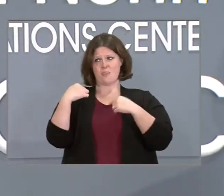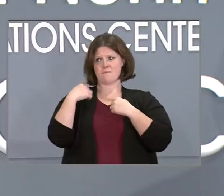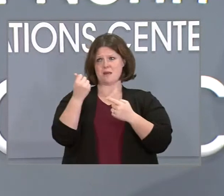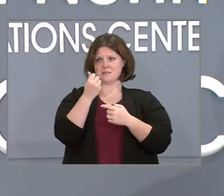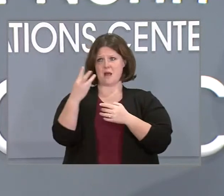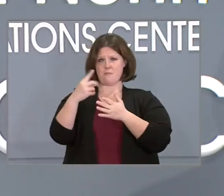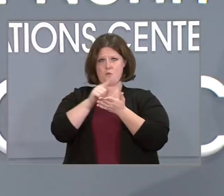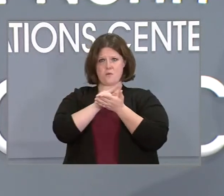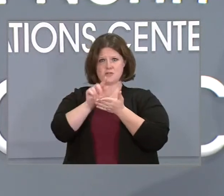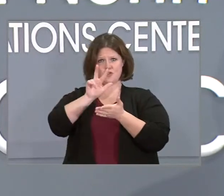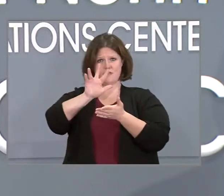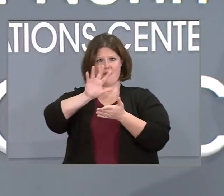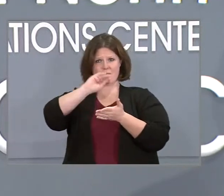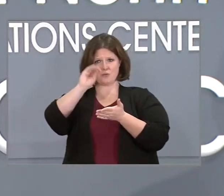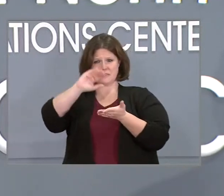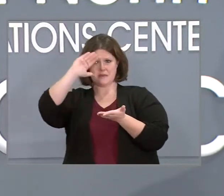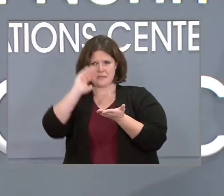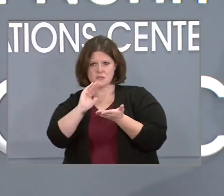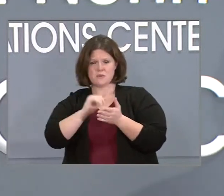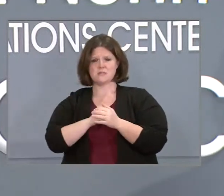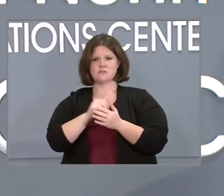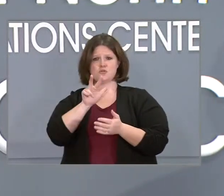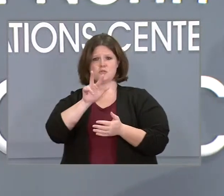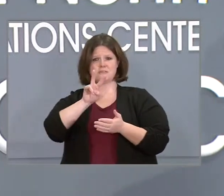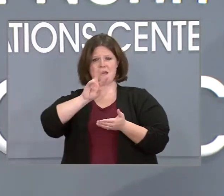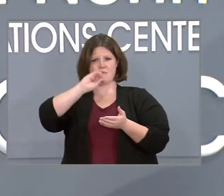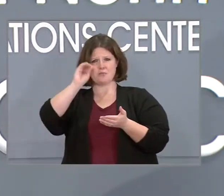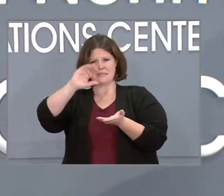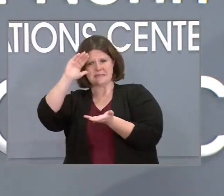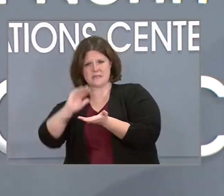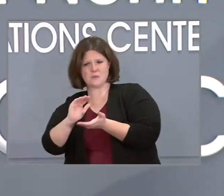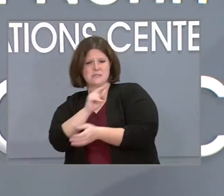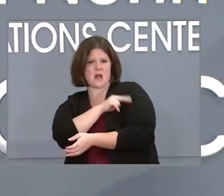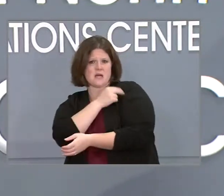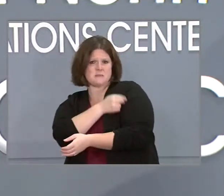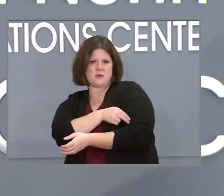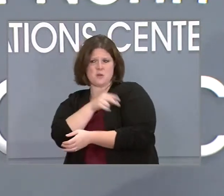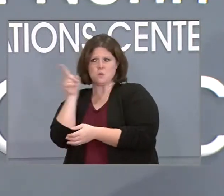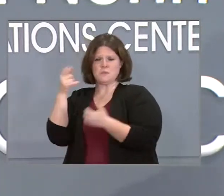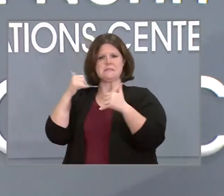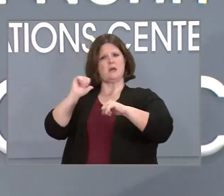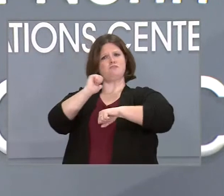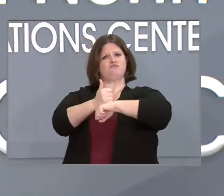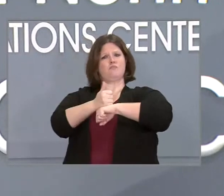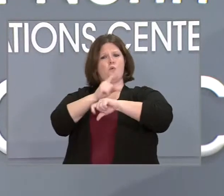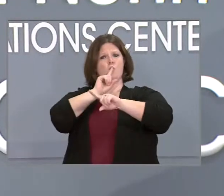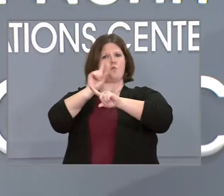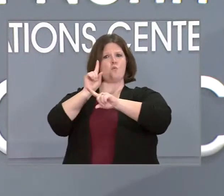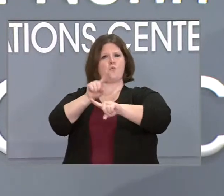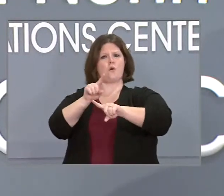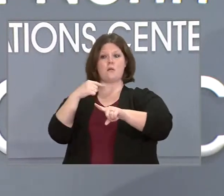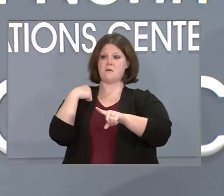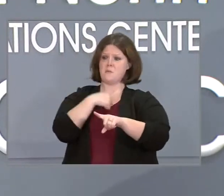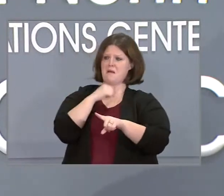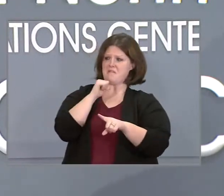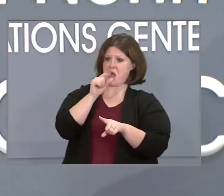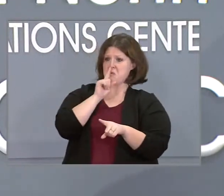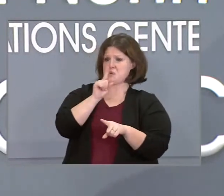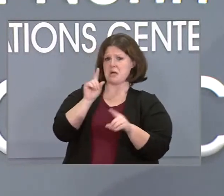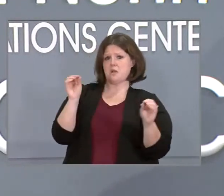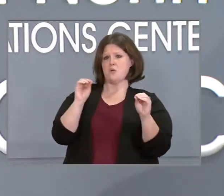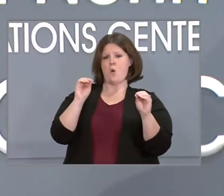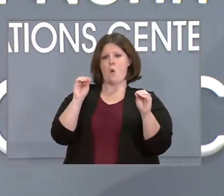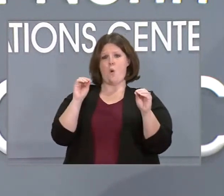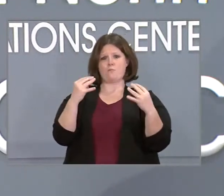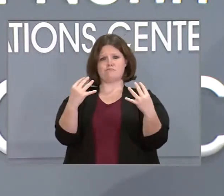weeks, 37% drop in hospitalizations. If we haven't held a formal COVID briefing in a month, it doesn't sound like